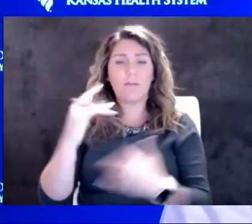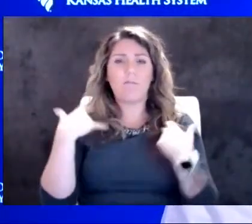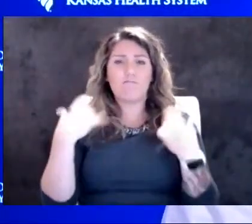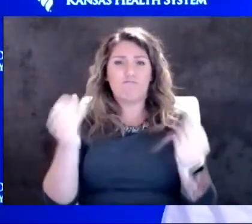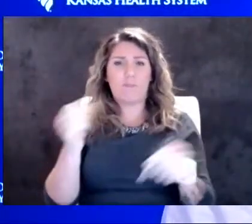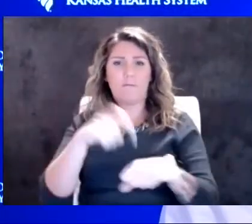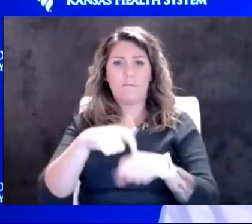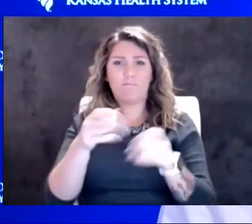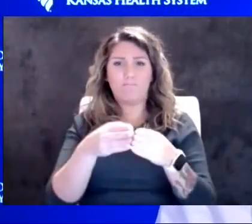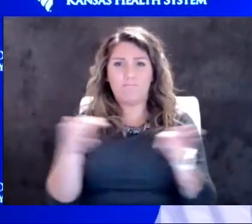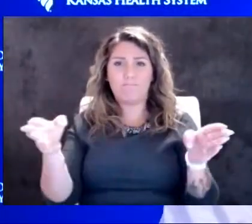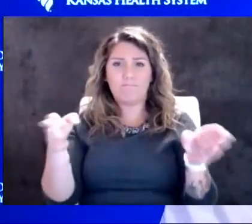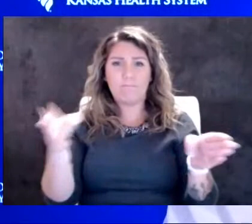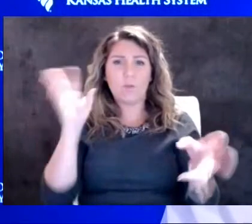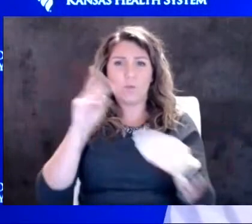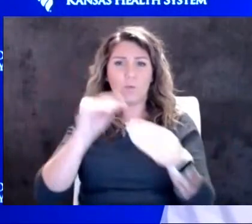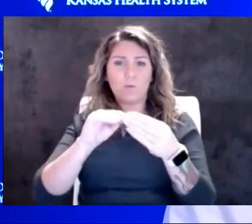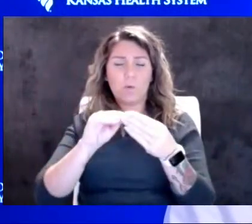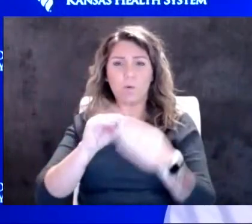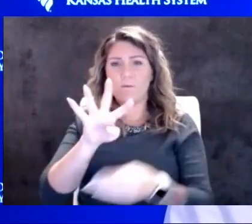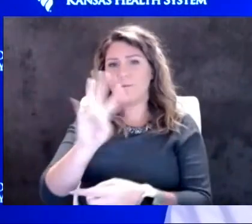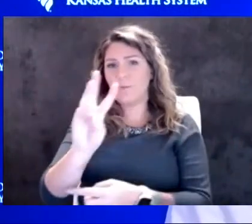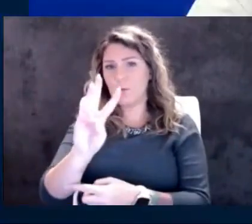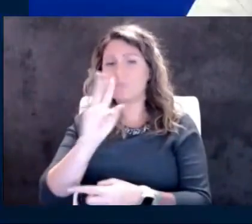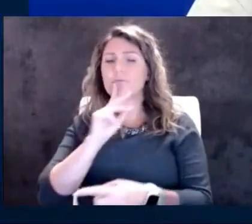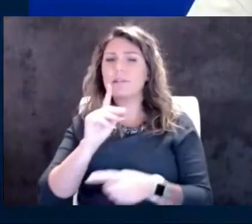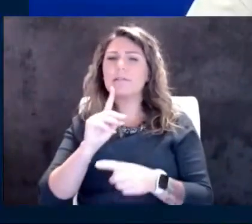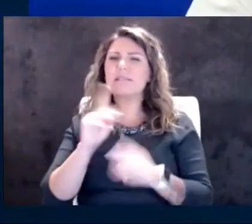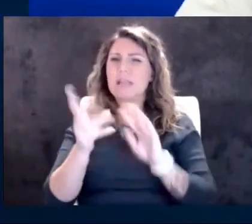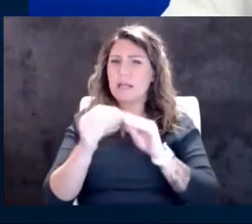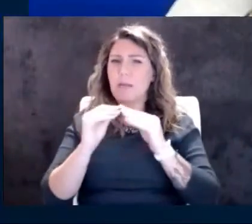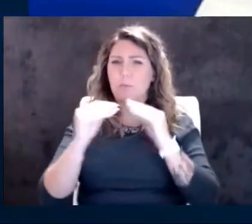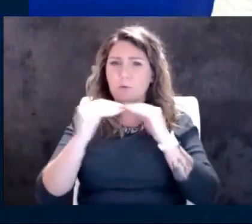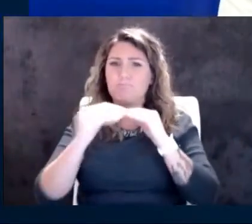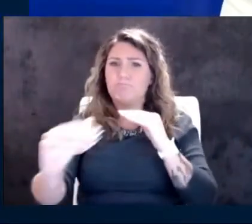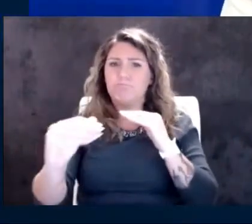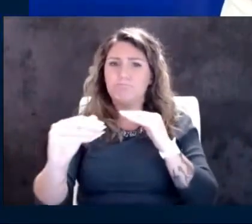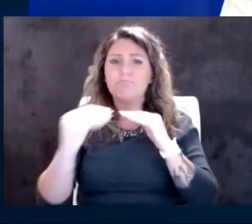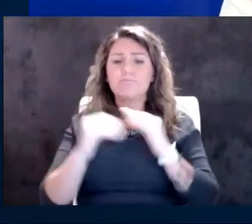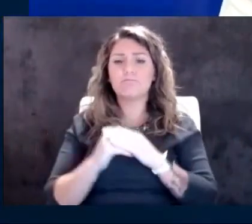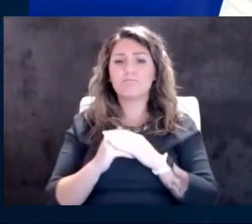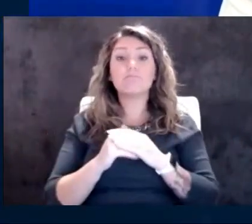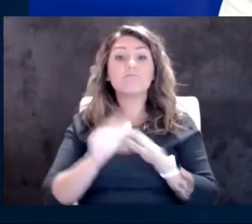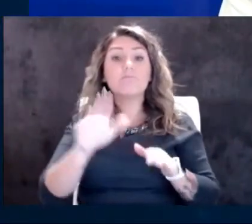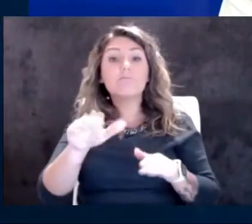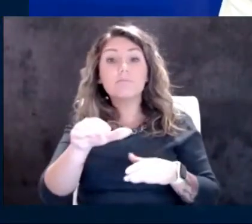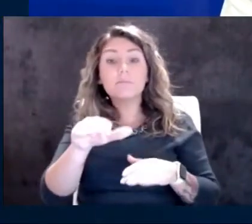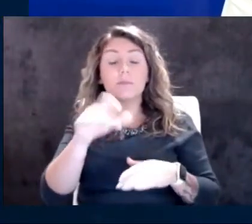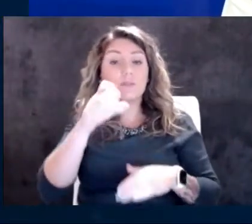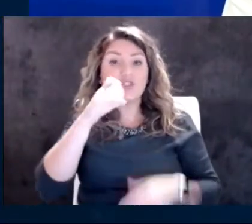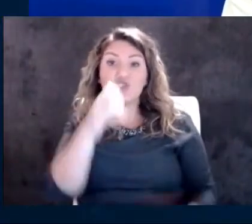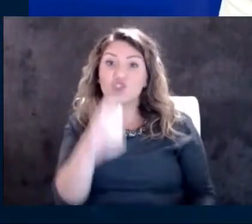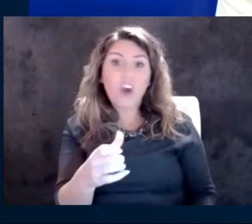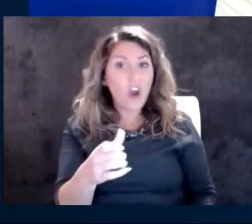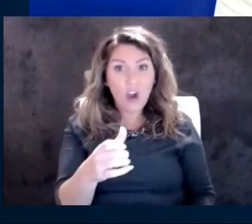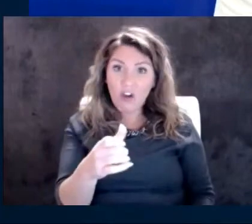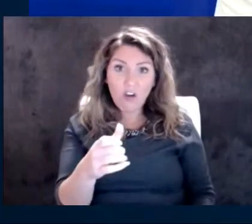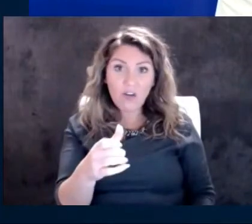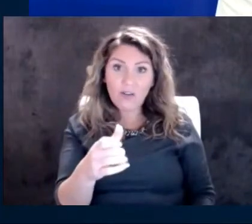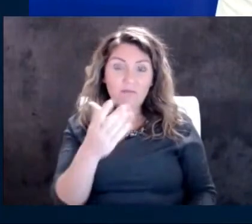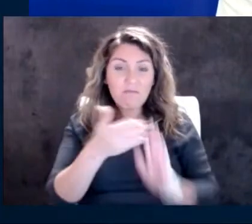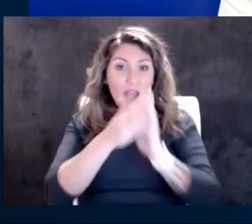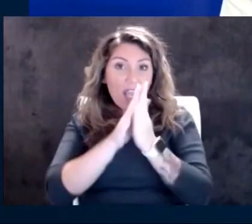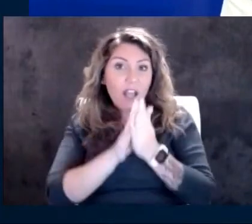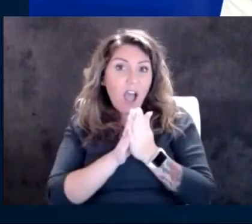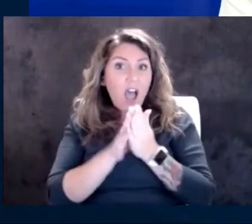46. But yeah, the actives are staying right there. They are. And so I think with that, folks, don't get cocky, because